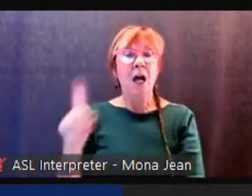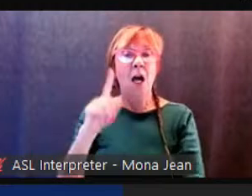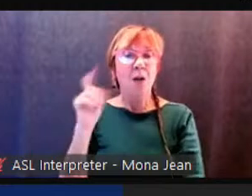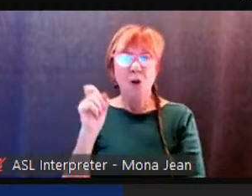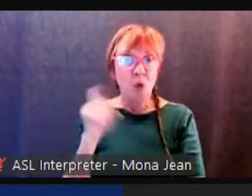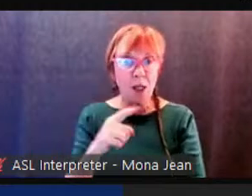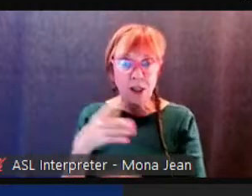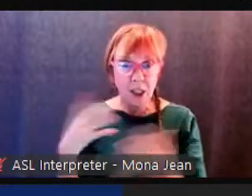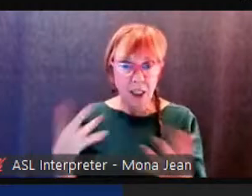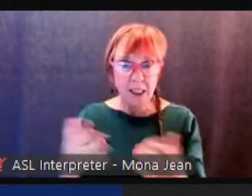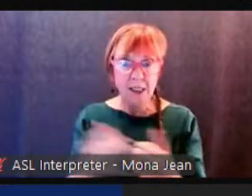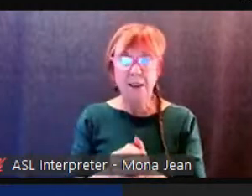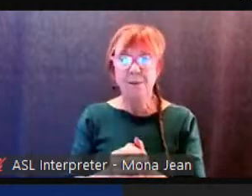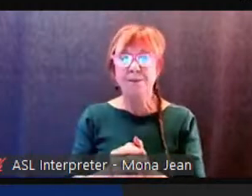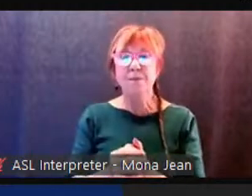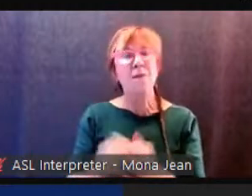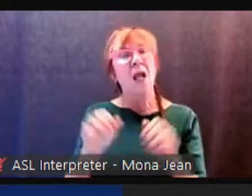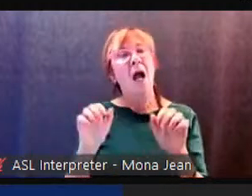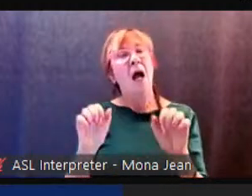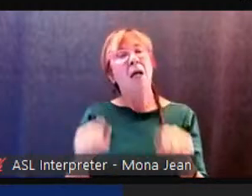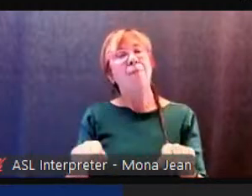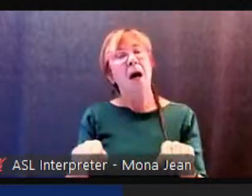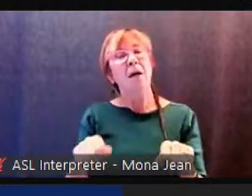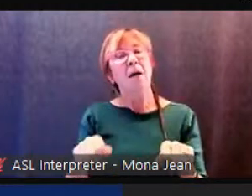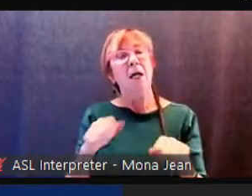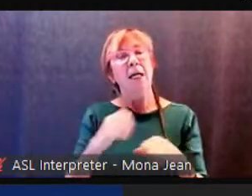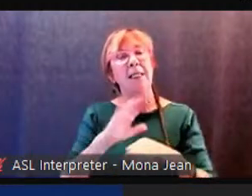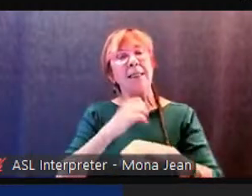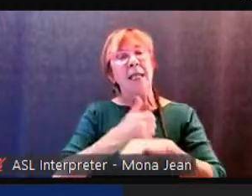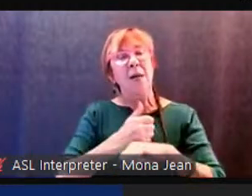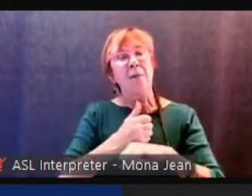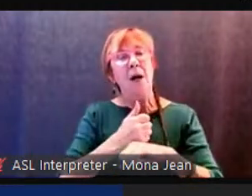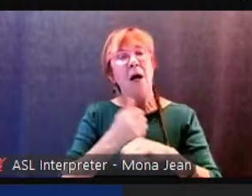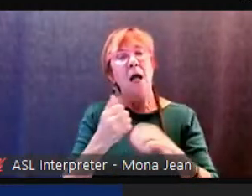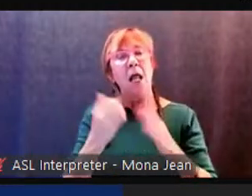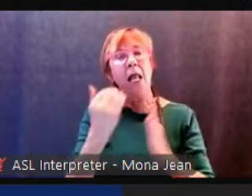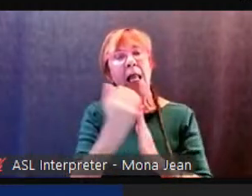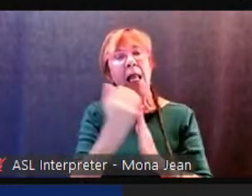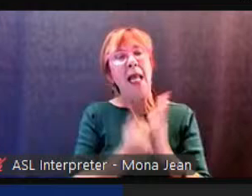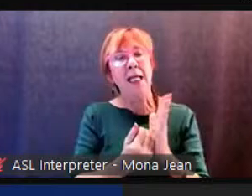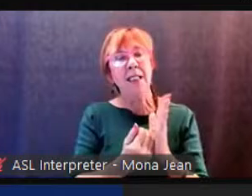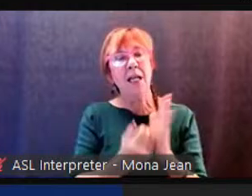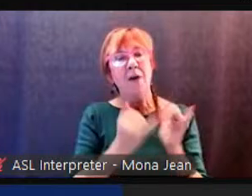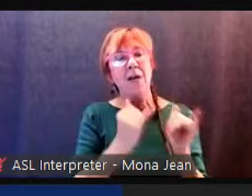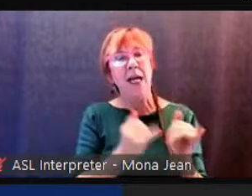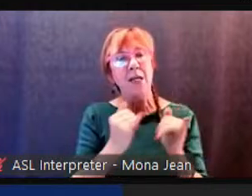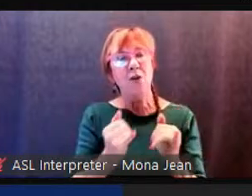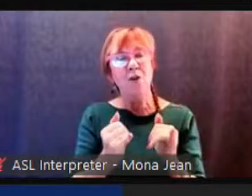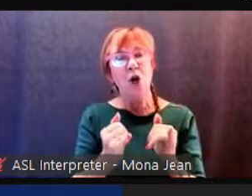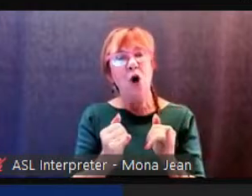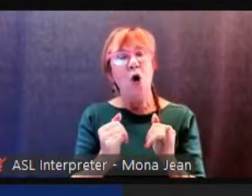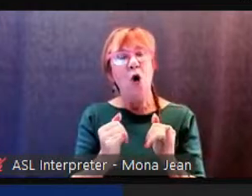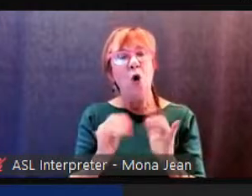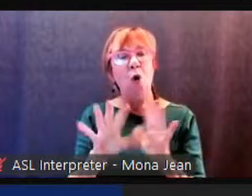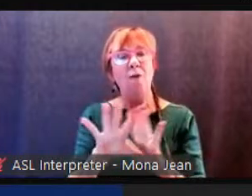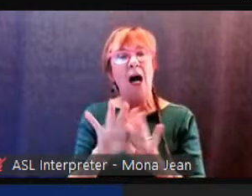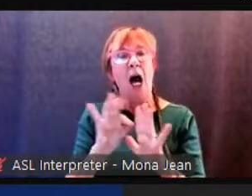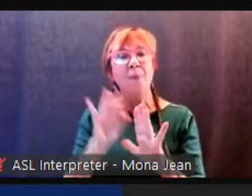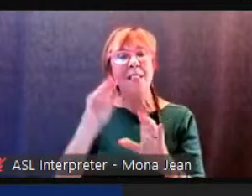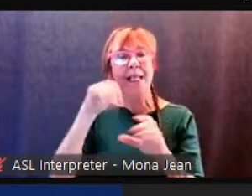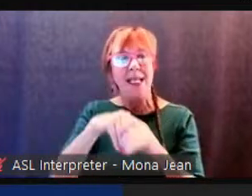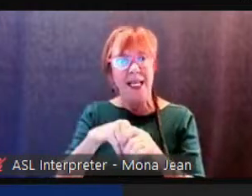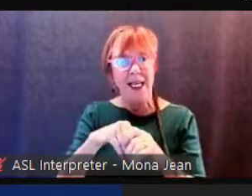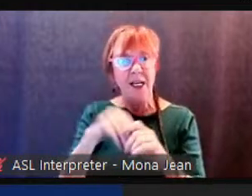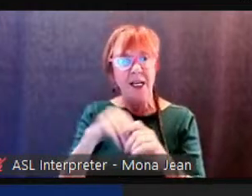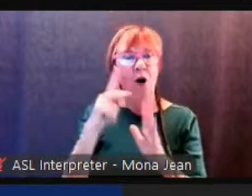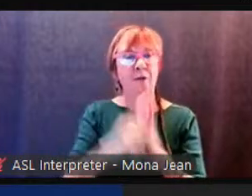is it possible to create a public listing of individuals who have opted in for phase 2 debris